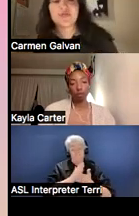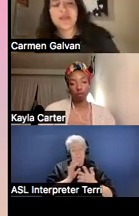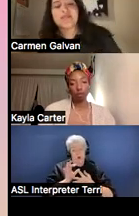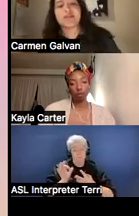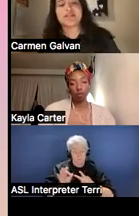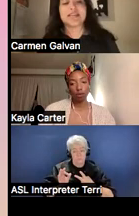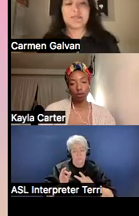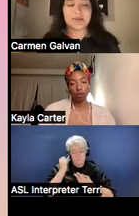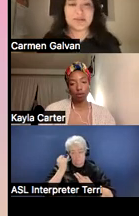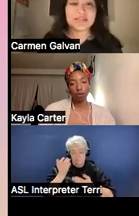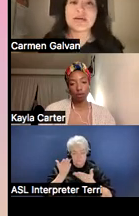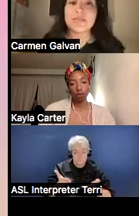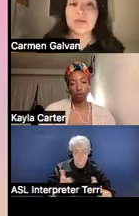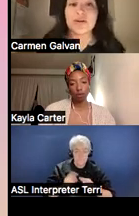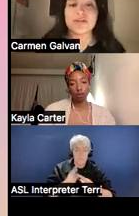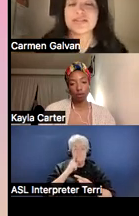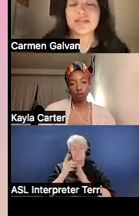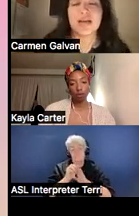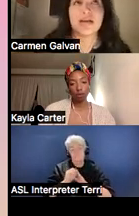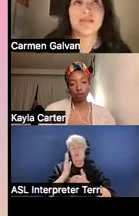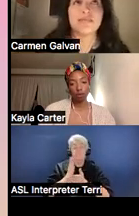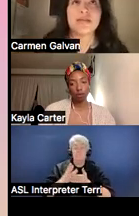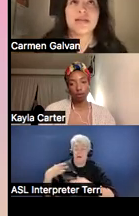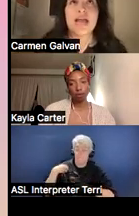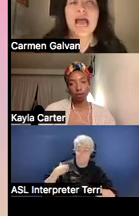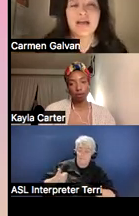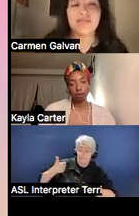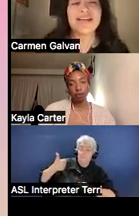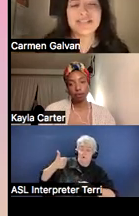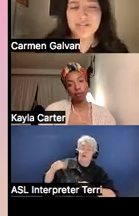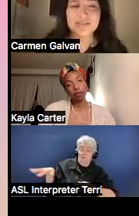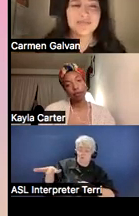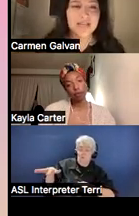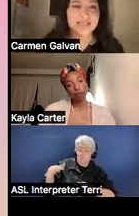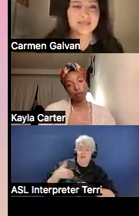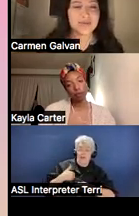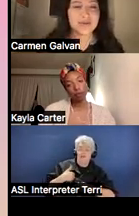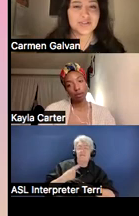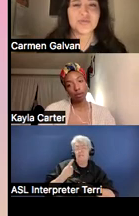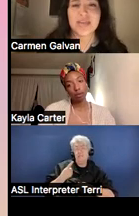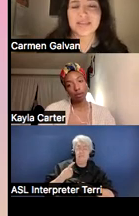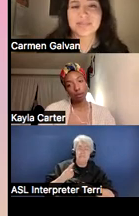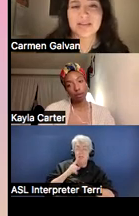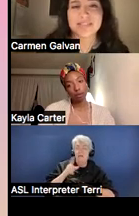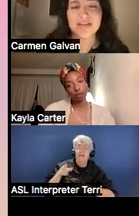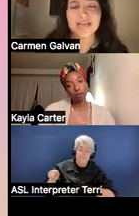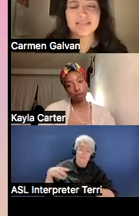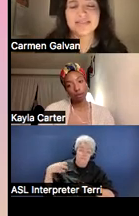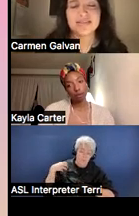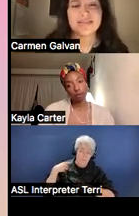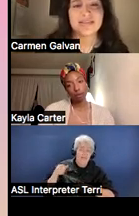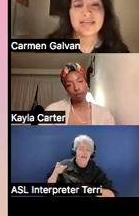So for example, some employers, have, and I generally find that it's employers who they themselves have